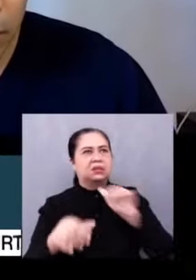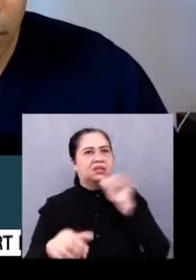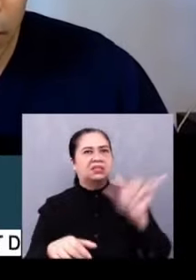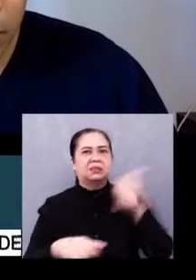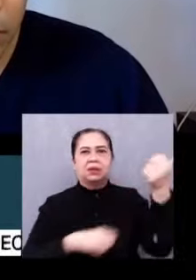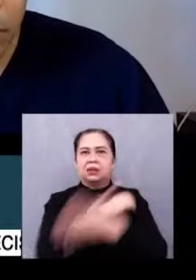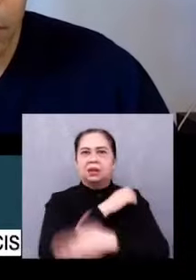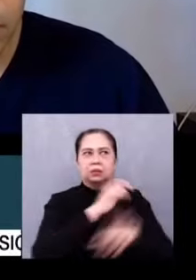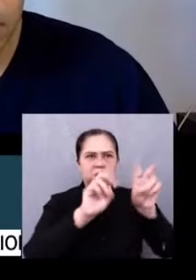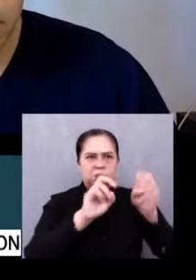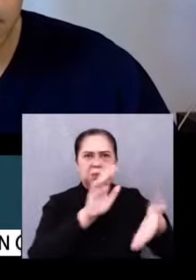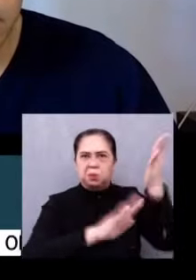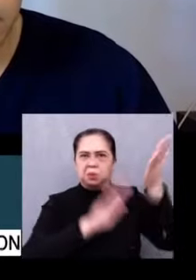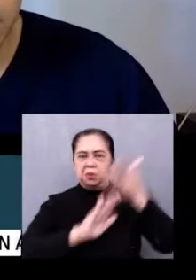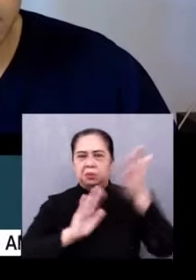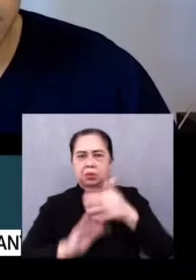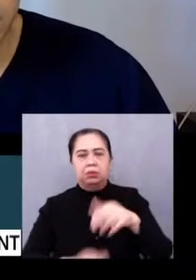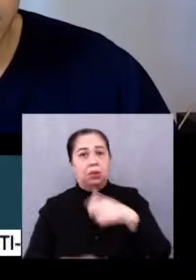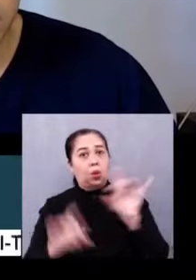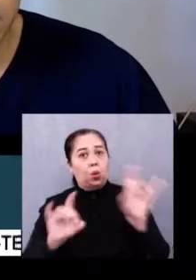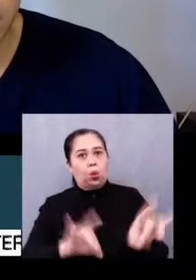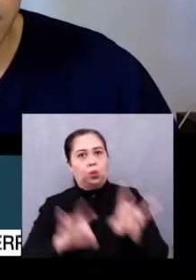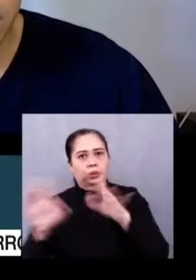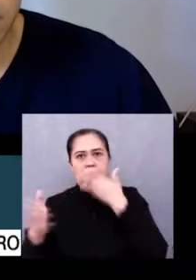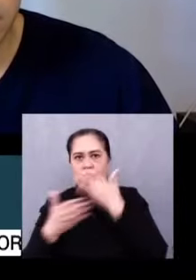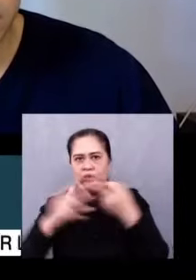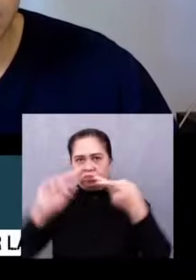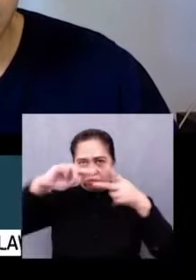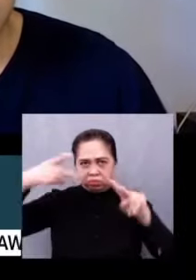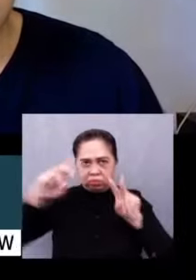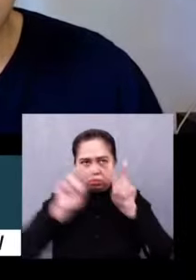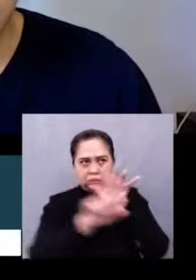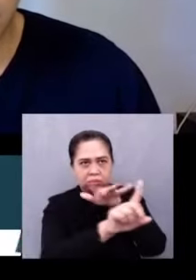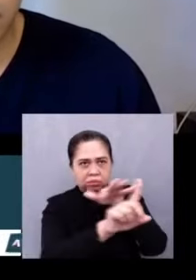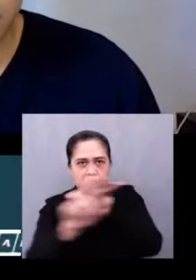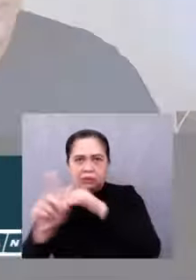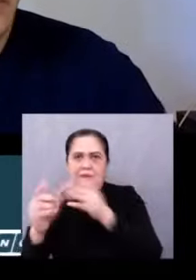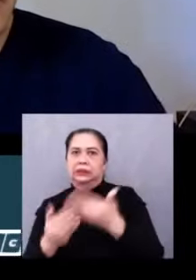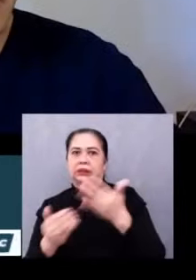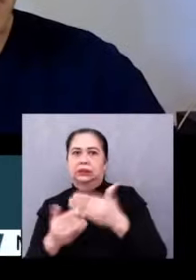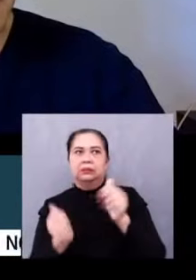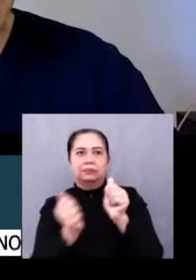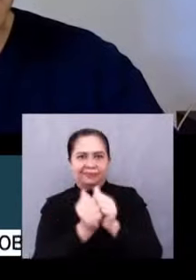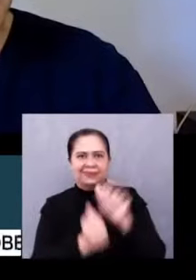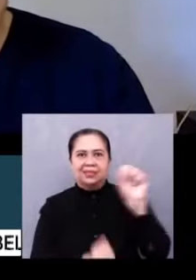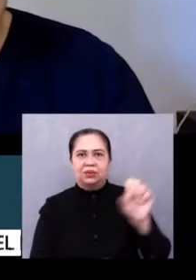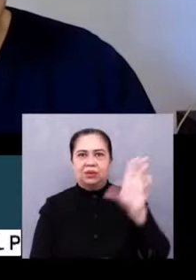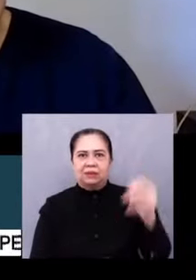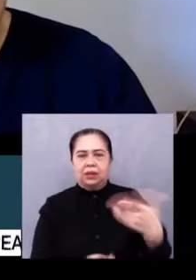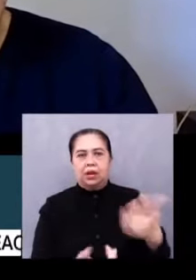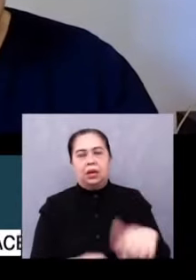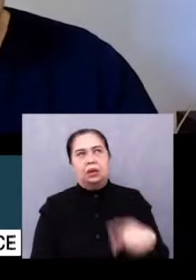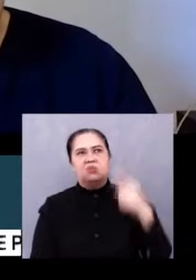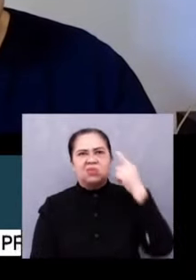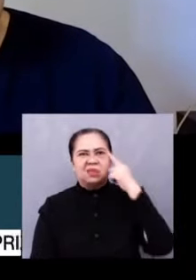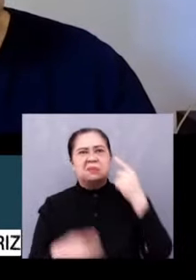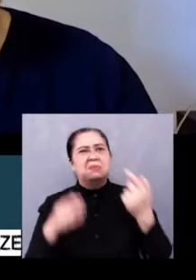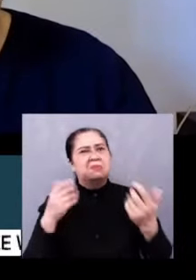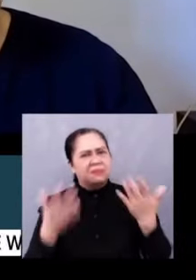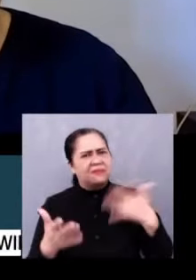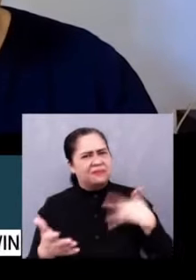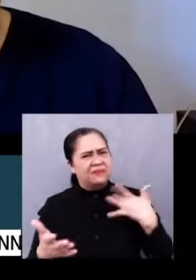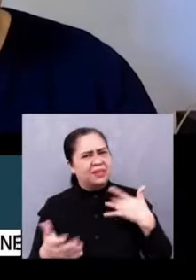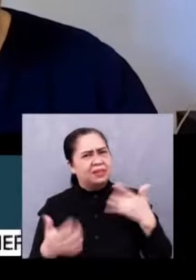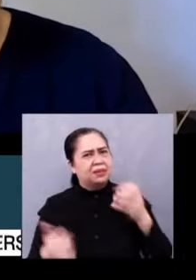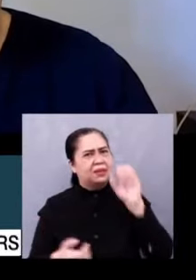why Australia has a very good genomic surveillance, no? And even South Africa. We should be thinking that Omicron variant is here, and that's why we